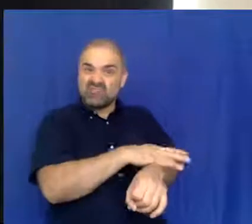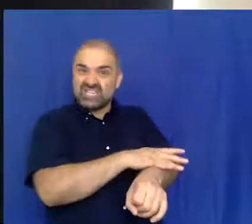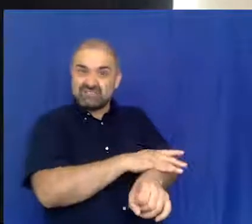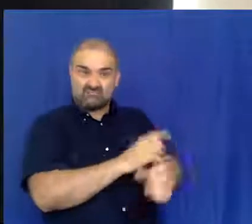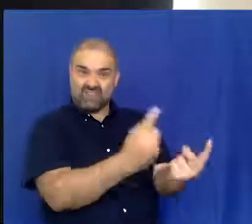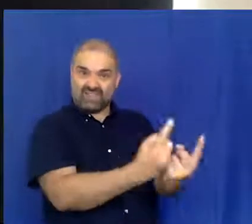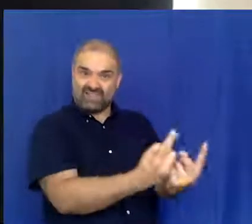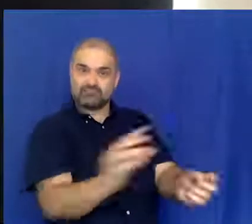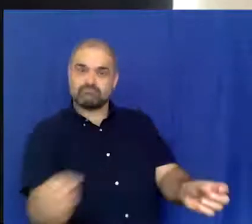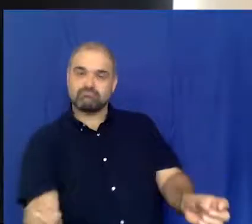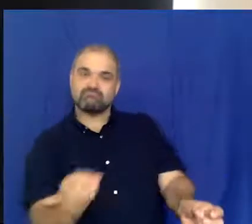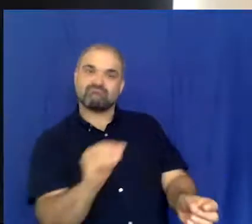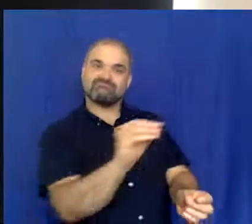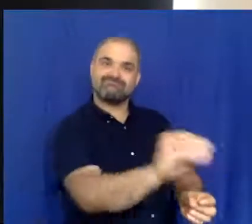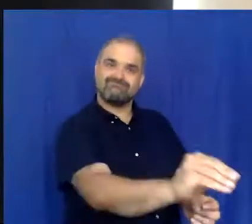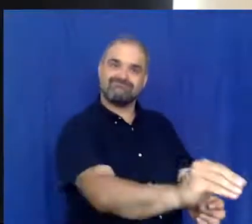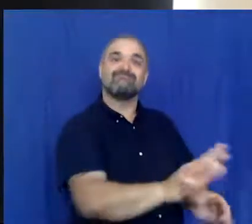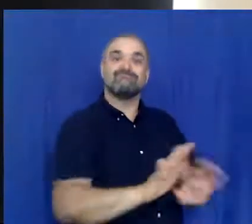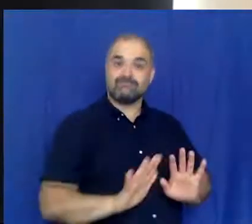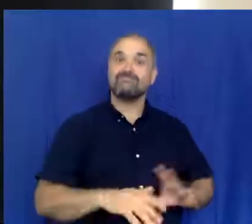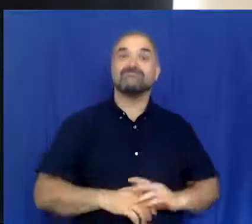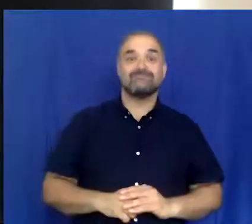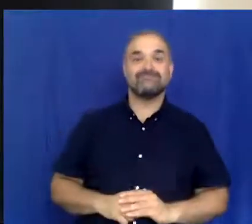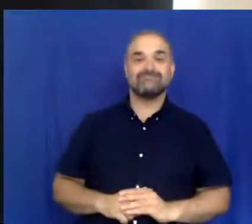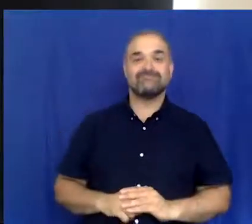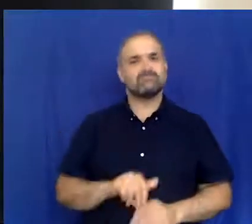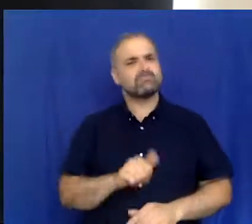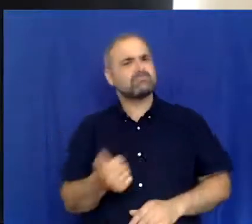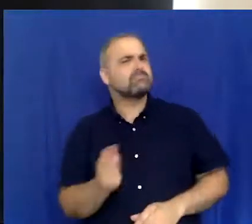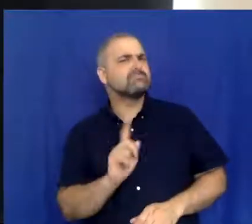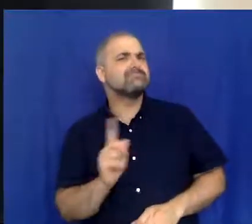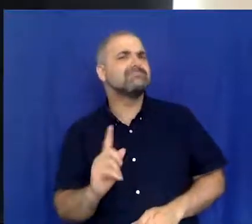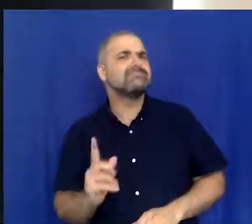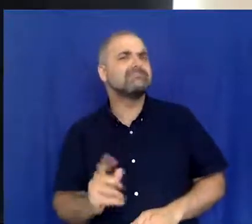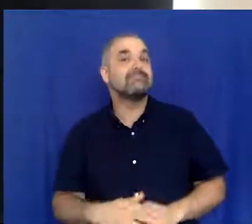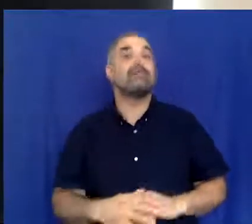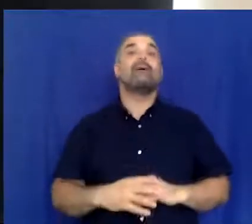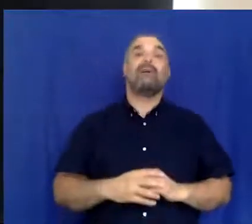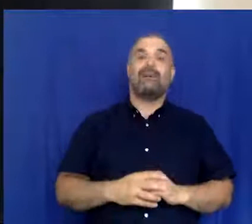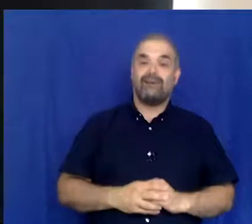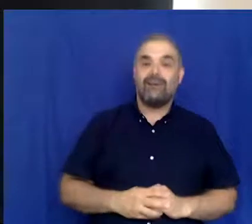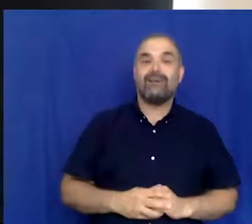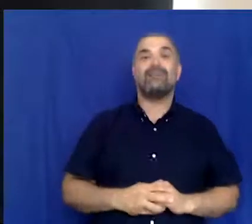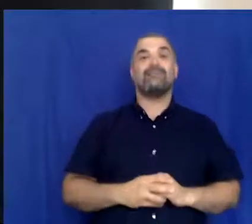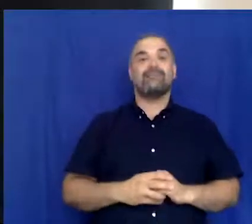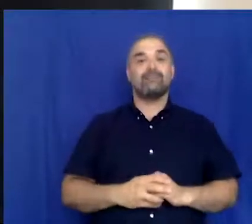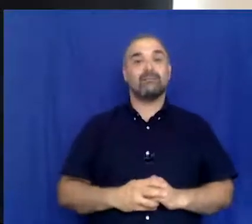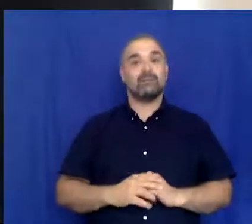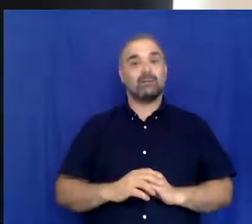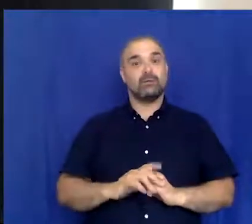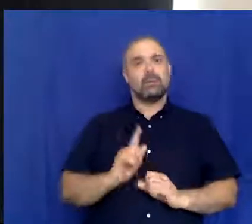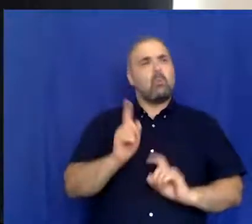your thing that's green, and let's see what's next. Are you ready?